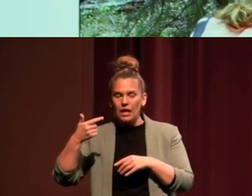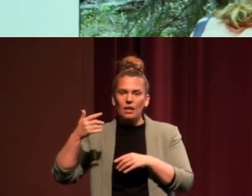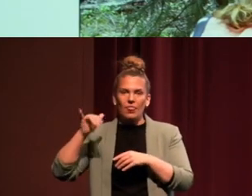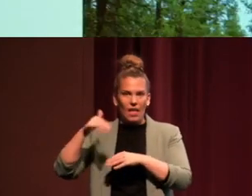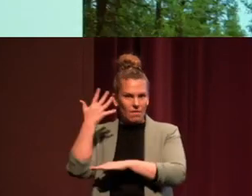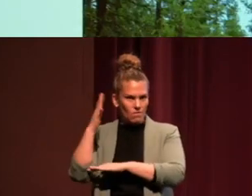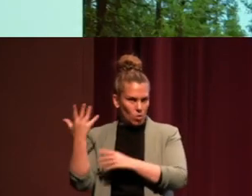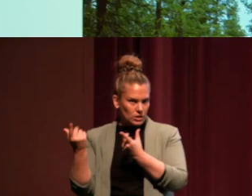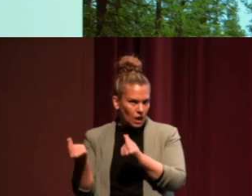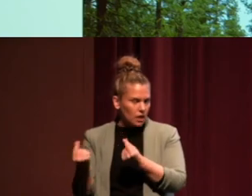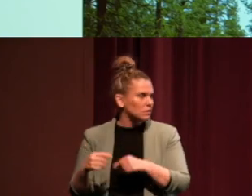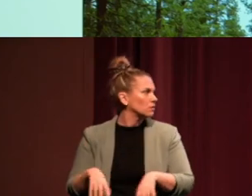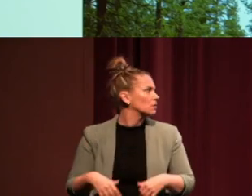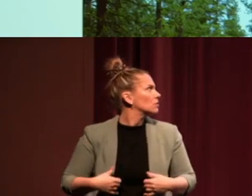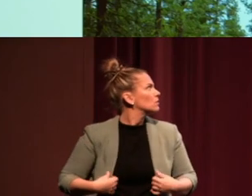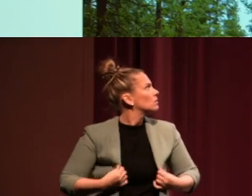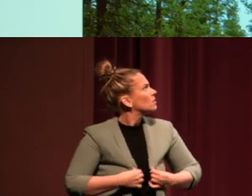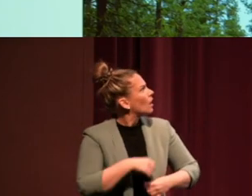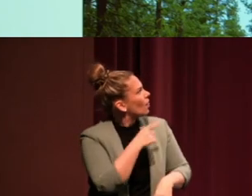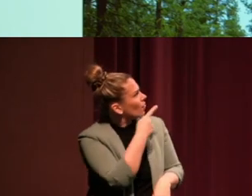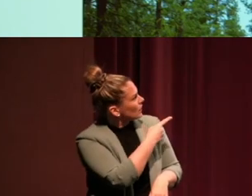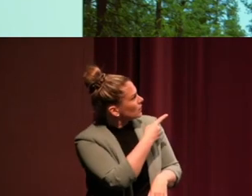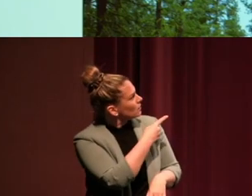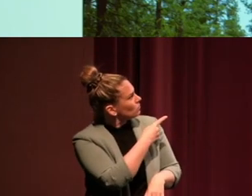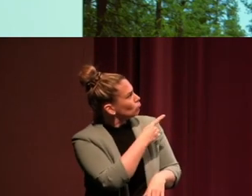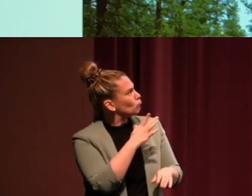the Malheur National Forest,